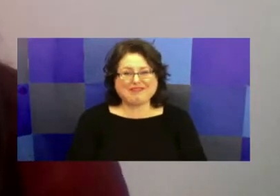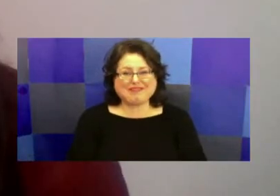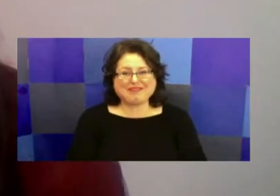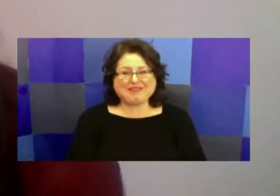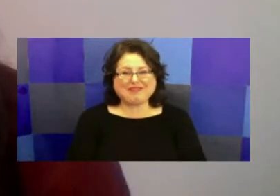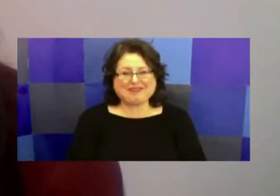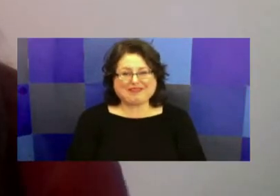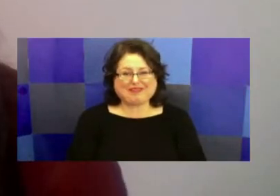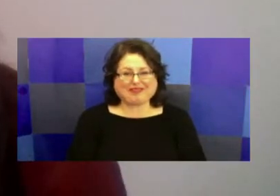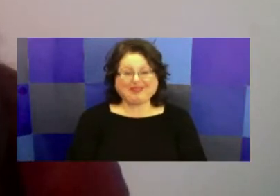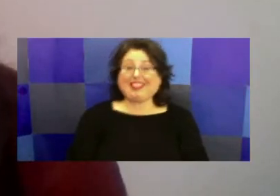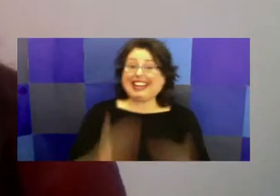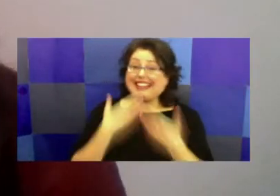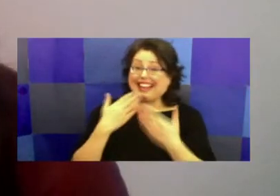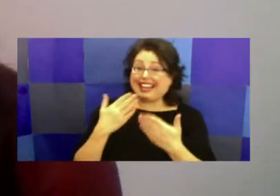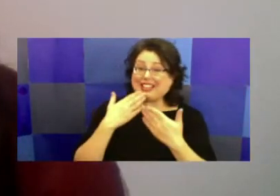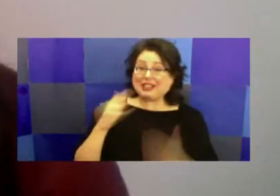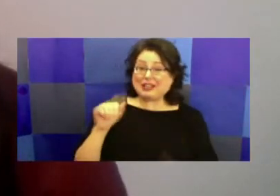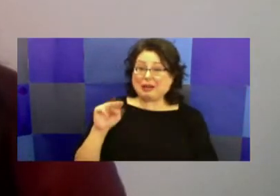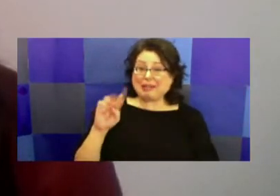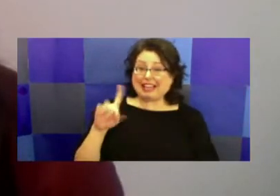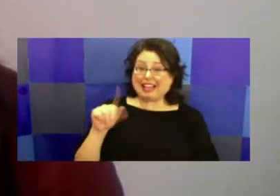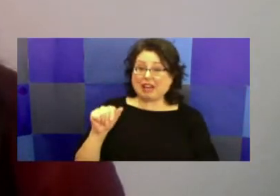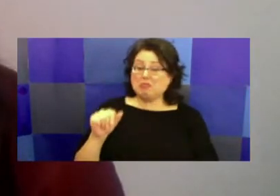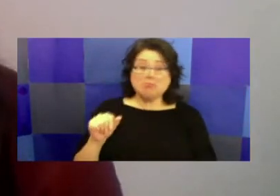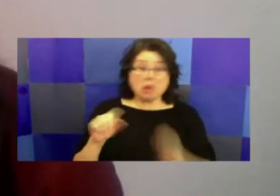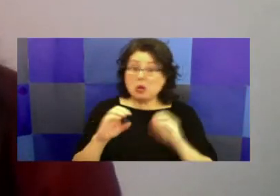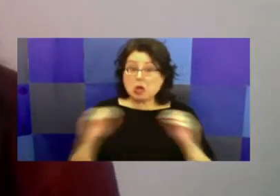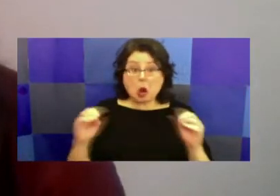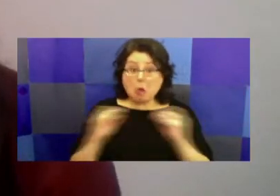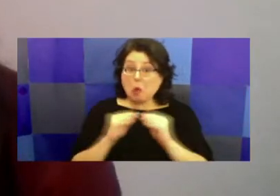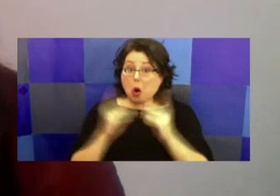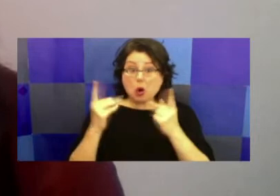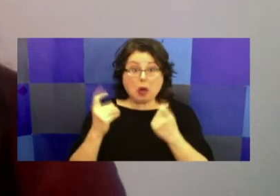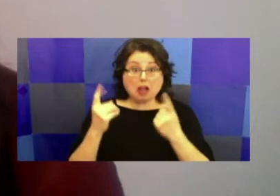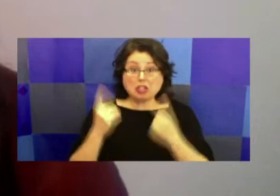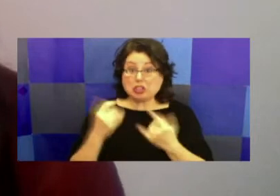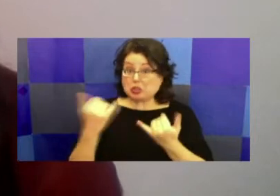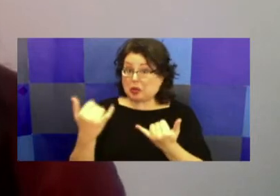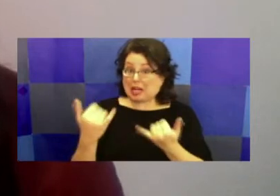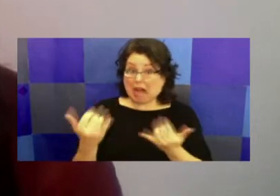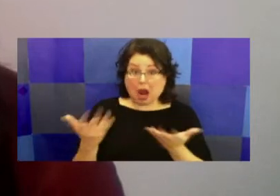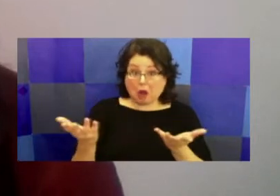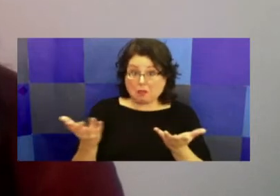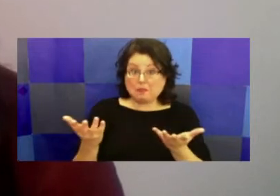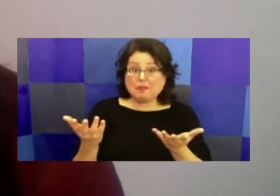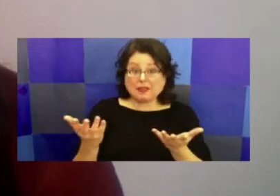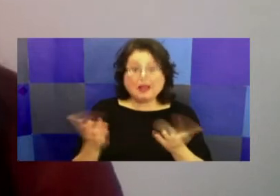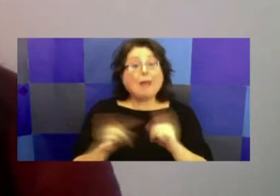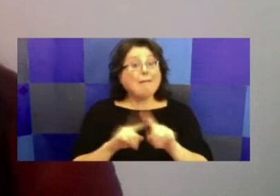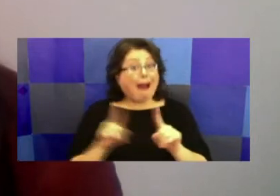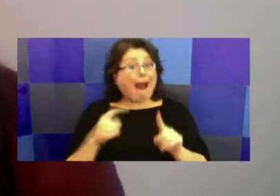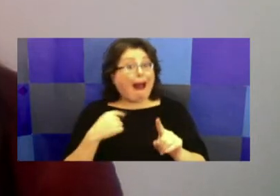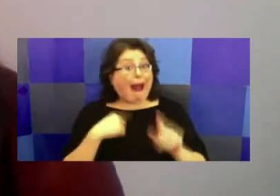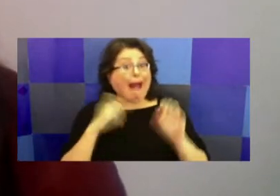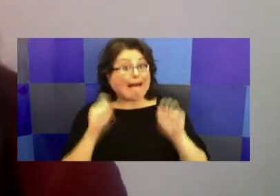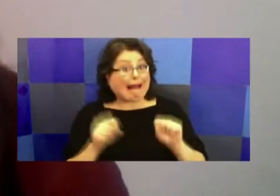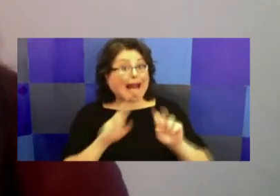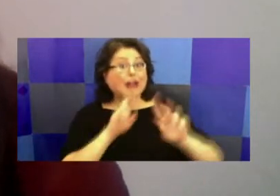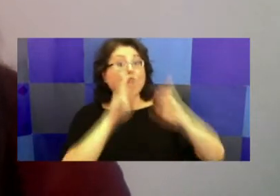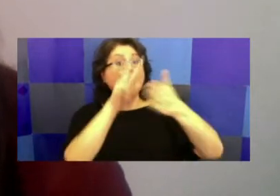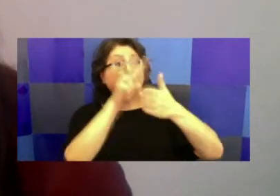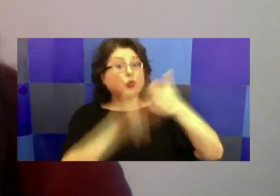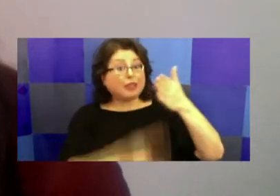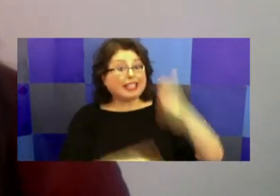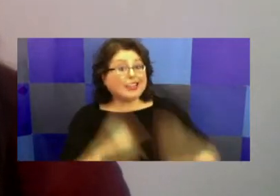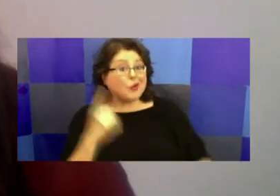Thank you, Amanda. We don't have any more questions right now, but I can read a comment that maybe, Amanda,